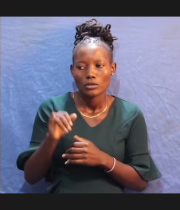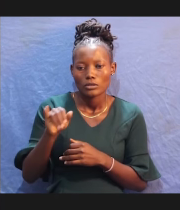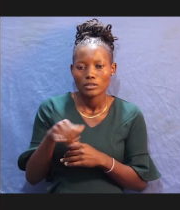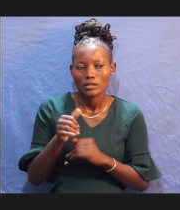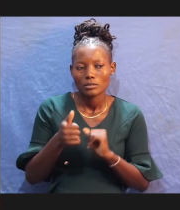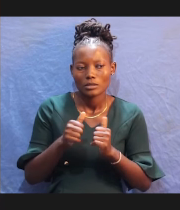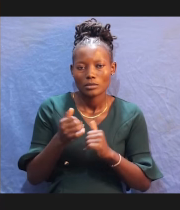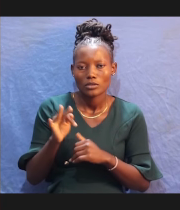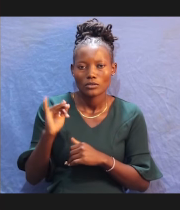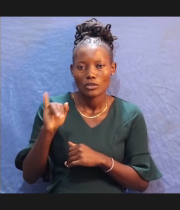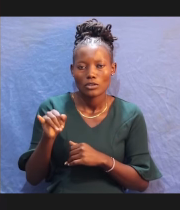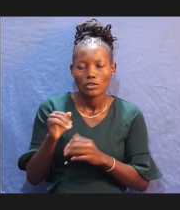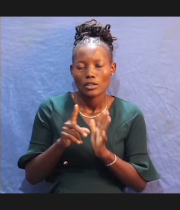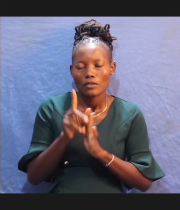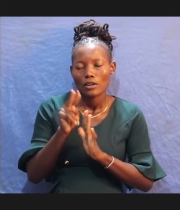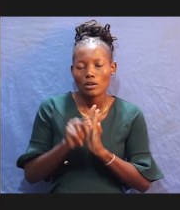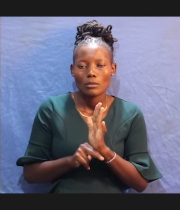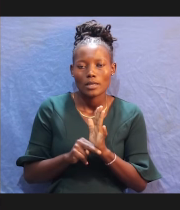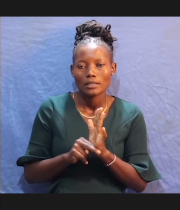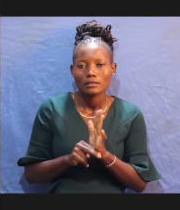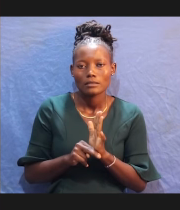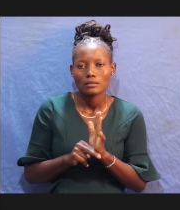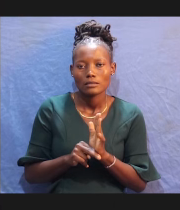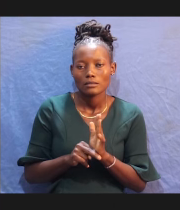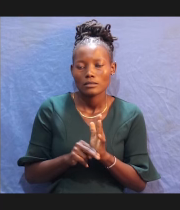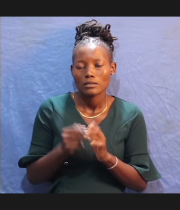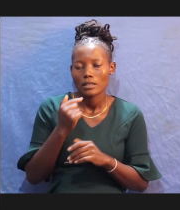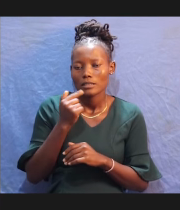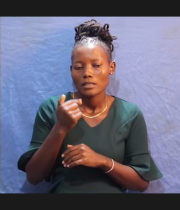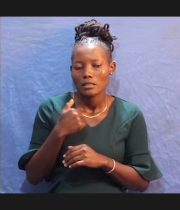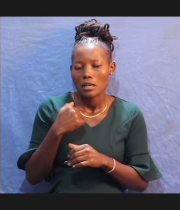sport for development like the word. You can just say, I'm doing